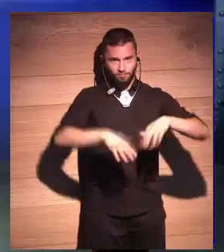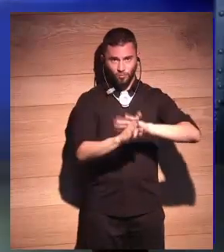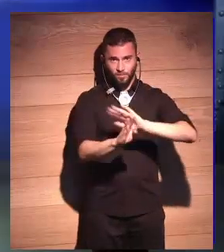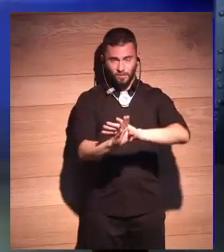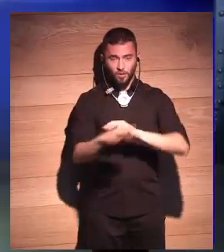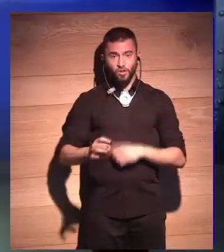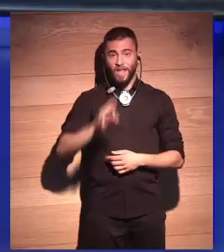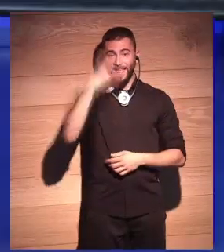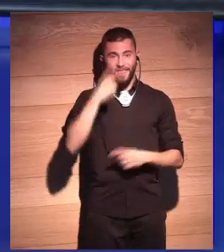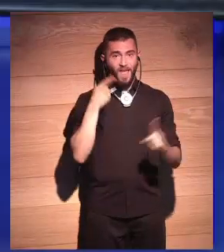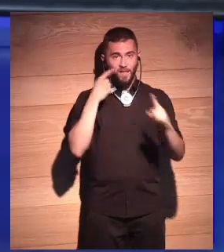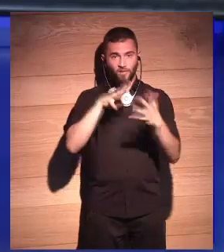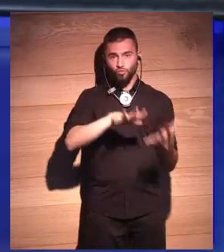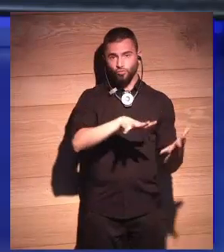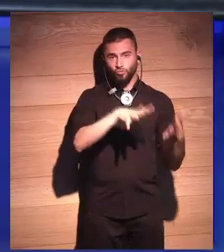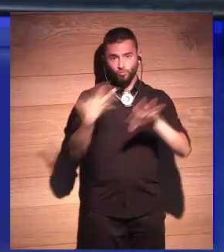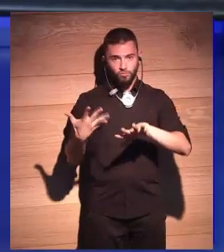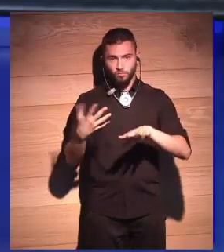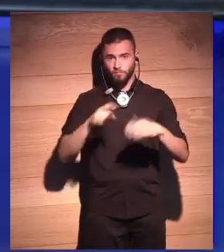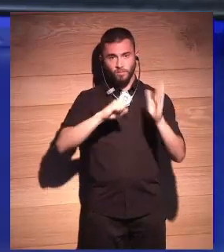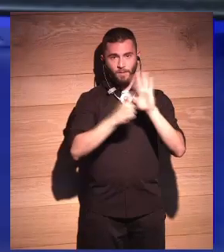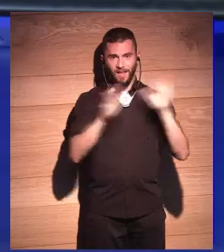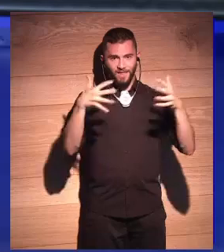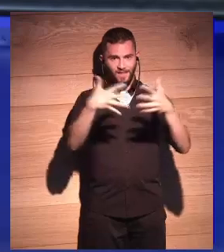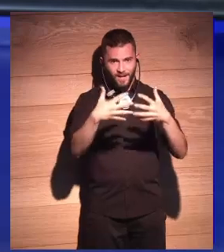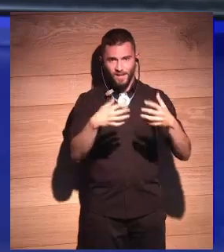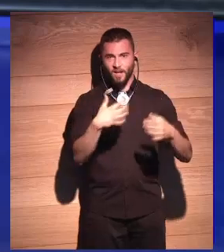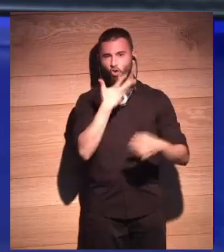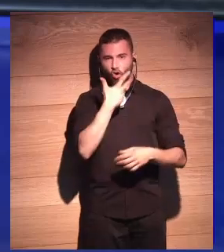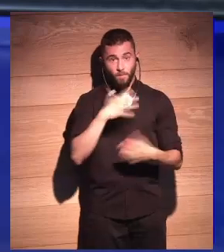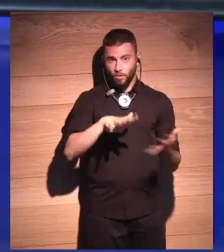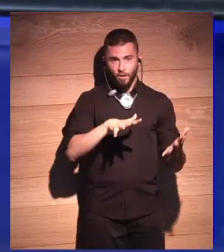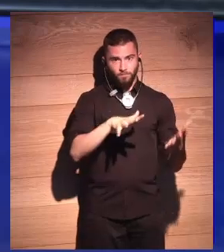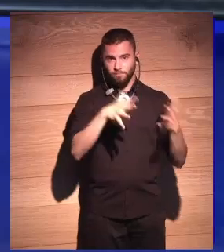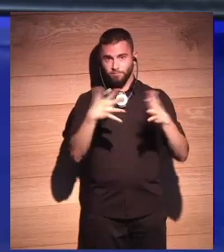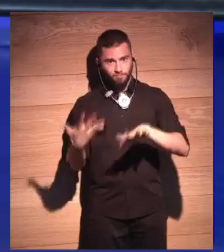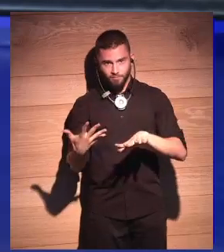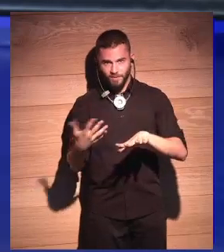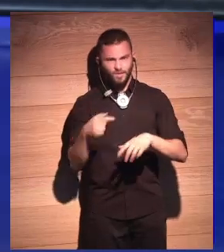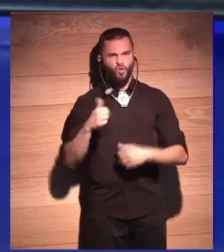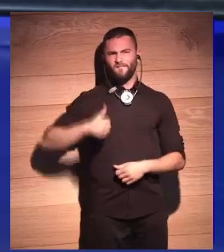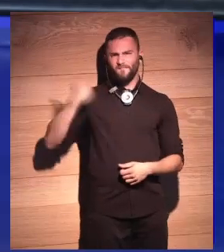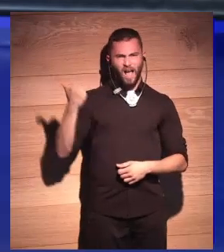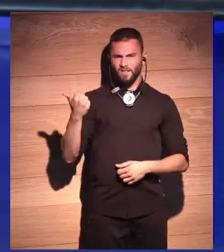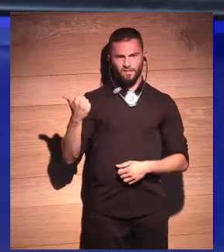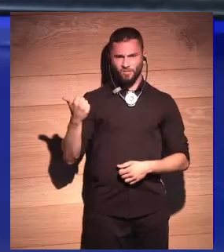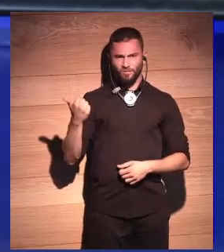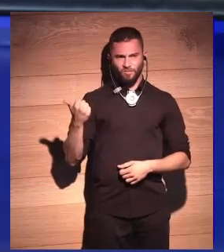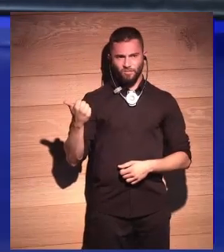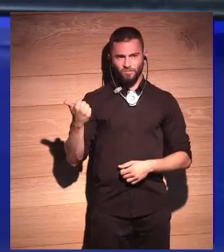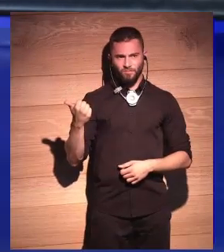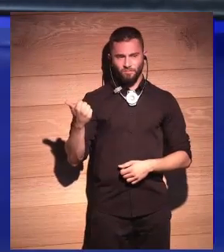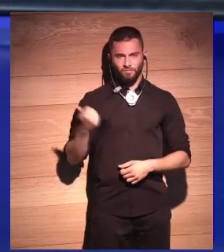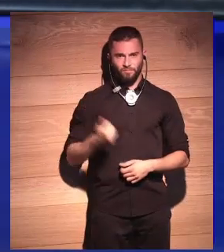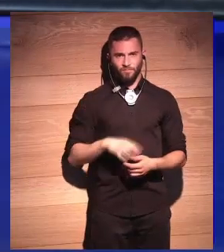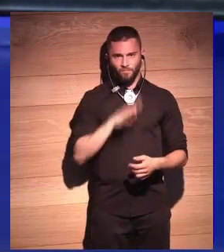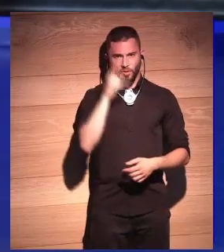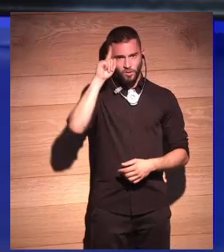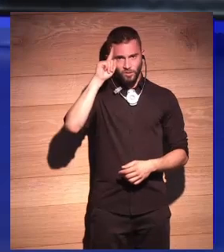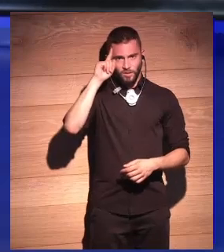that the internet as we know it is done, is false. Because it doesn't go away. People still